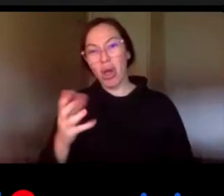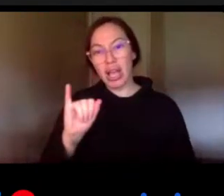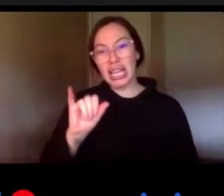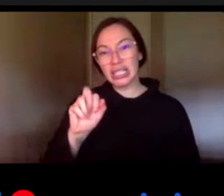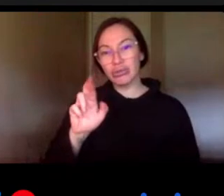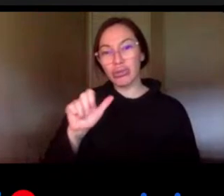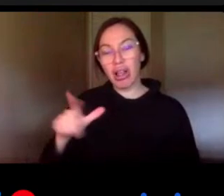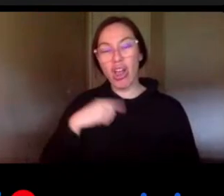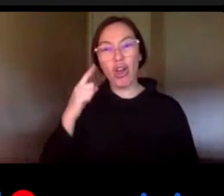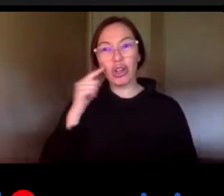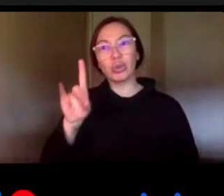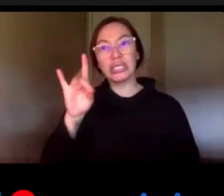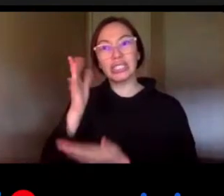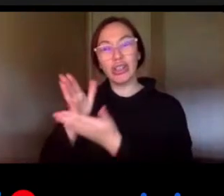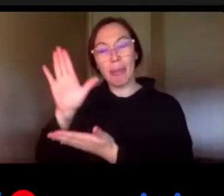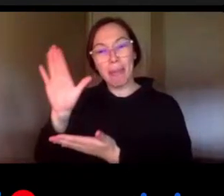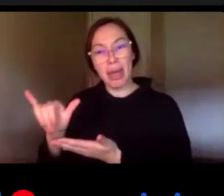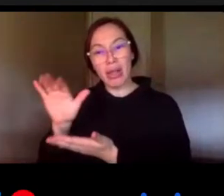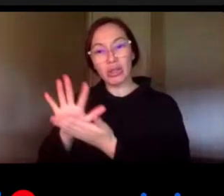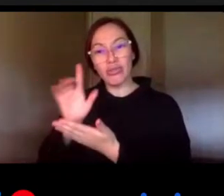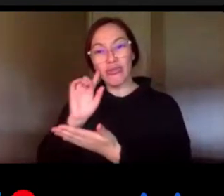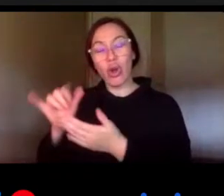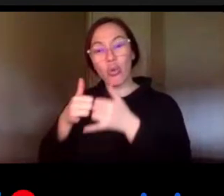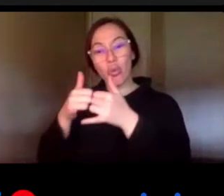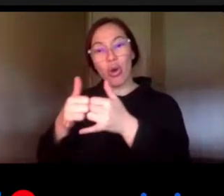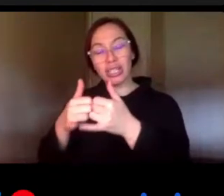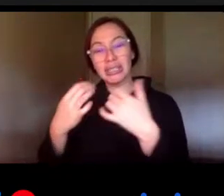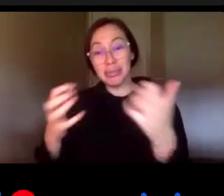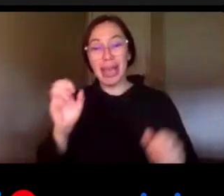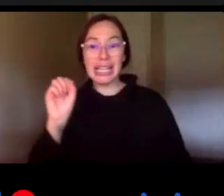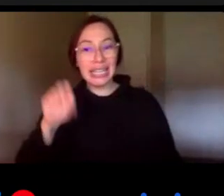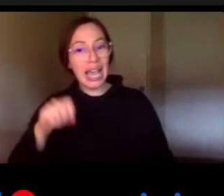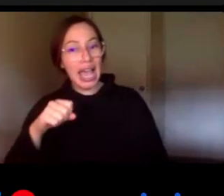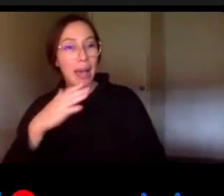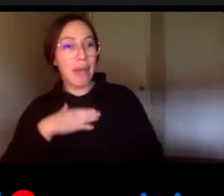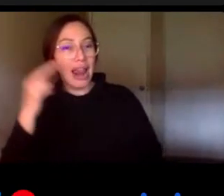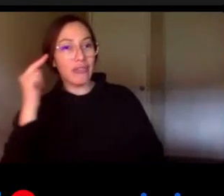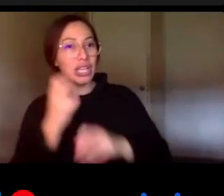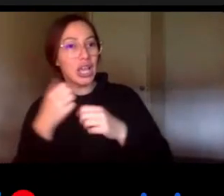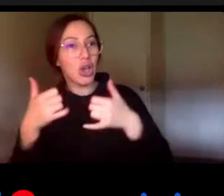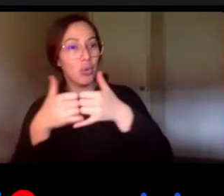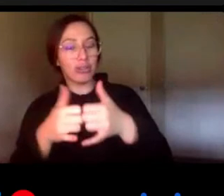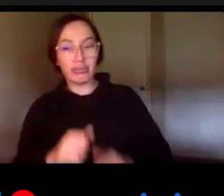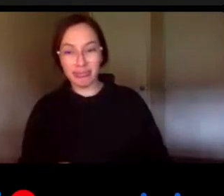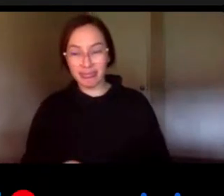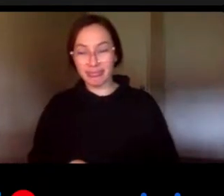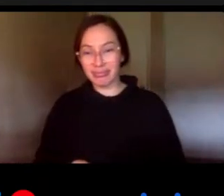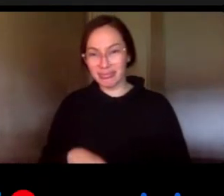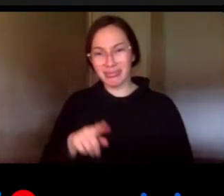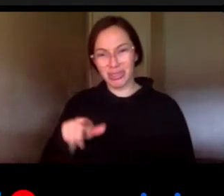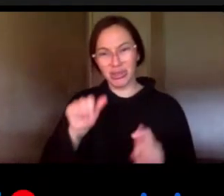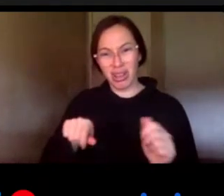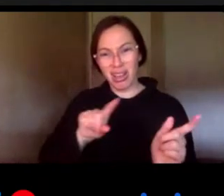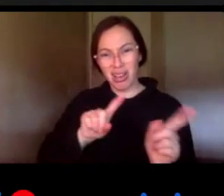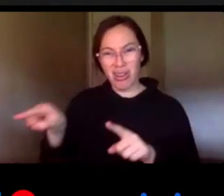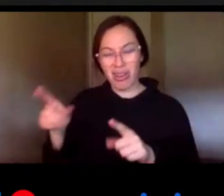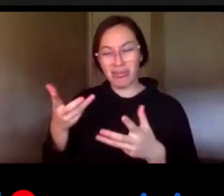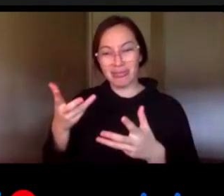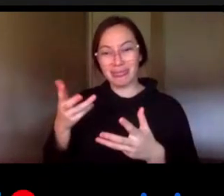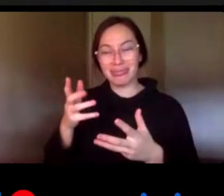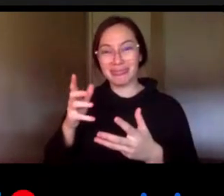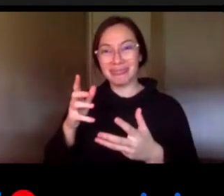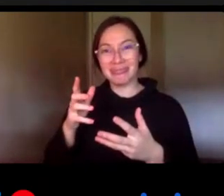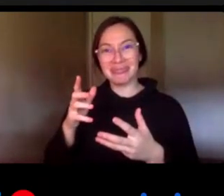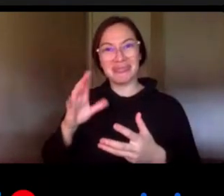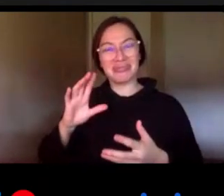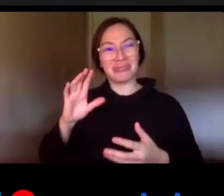by and were at the school the other day, joining the awards assembly. Yeah, my nephew is getting an award. You can go to those things. You're not really in official